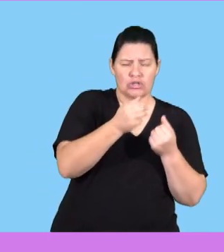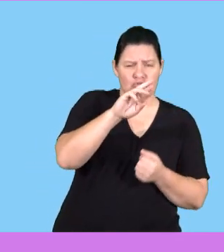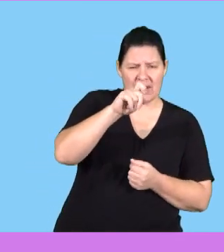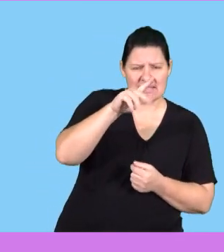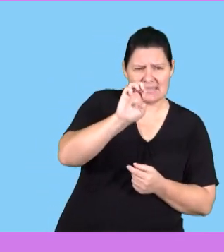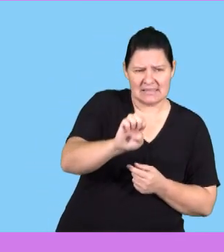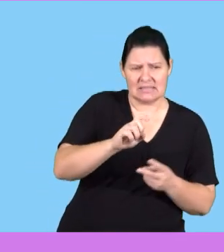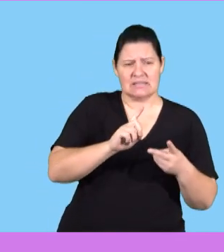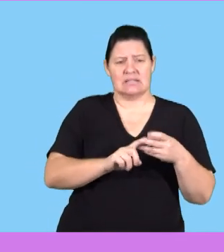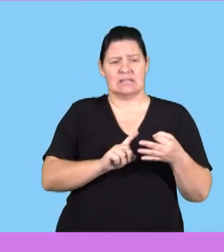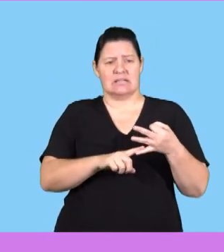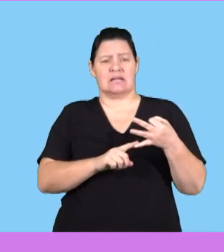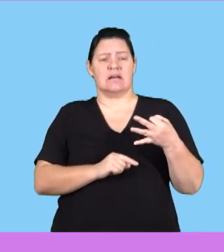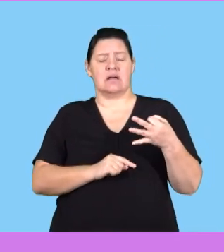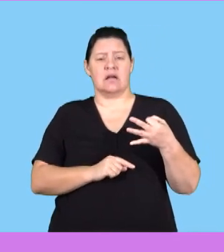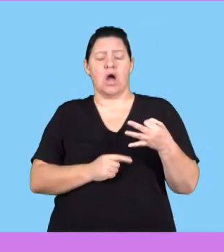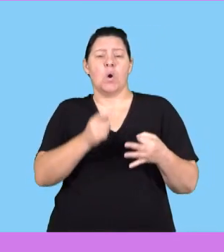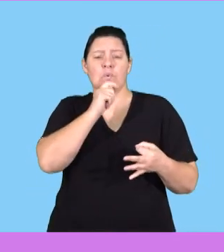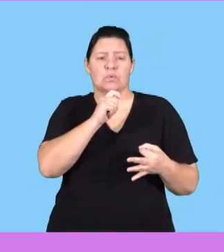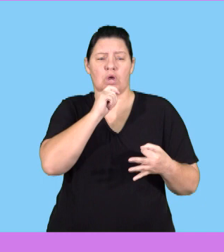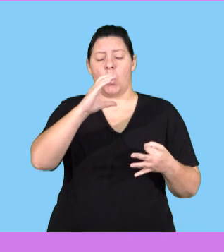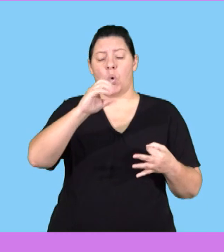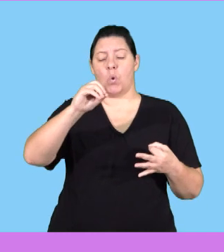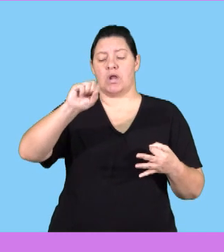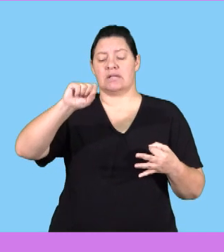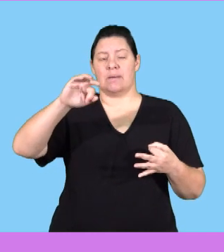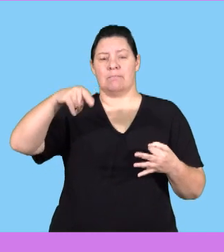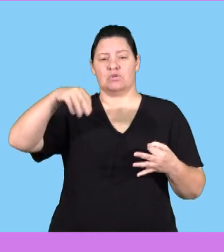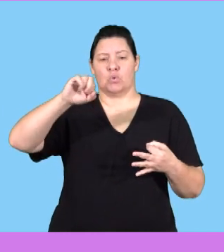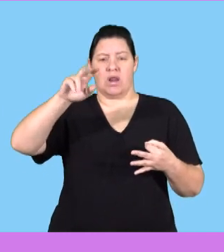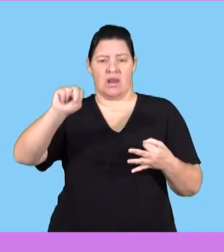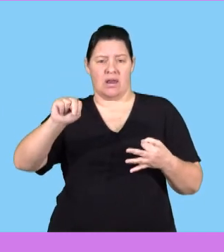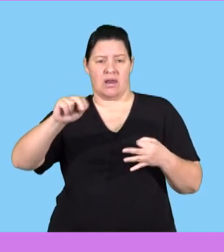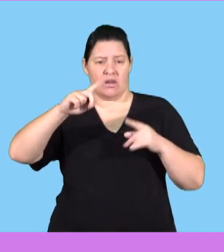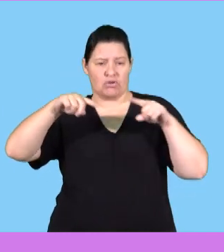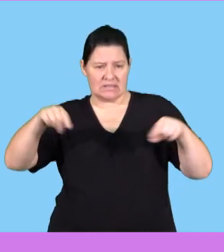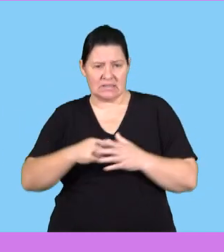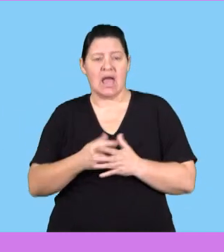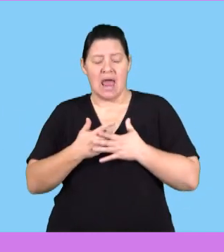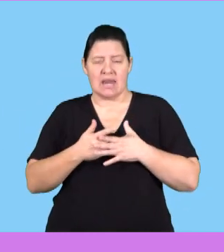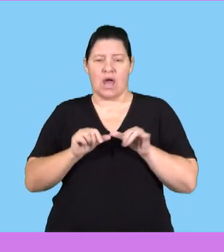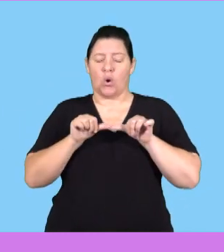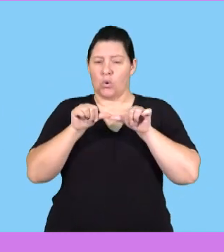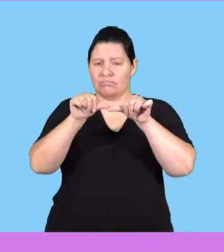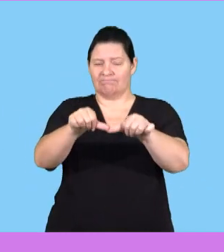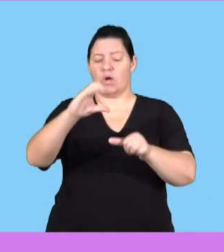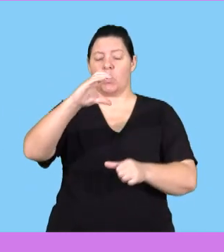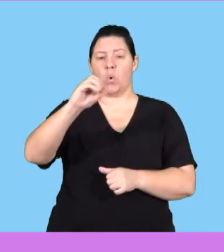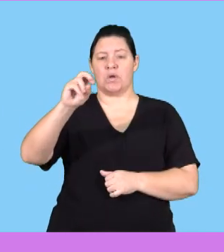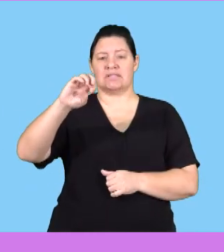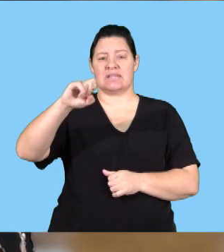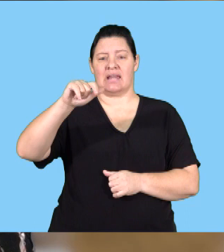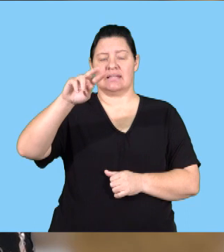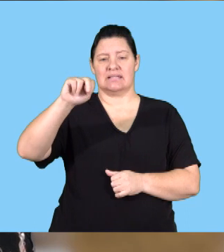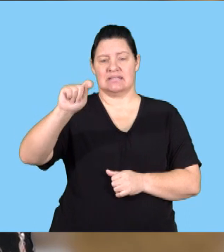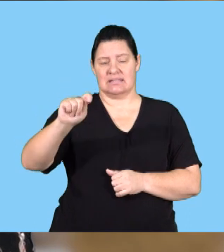rates. You should be able to define the consumption rate, and you should be able to define the constant rate. But all this